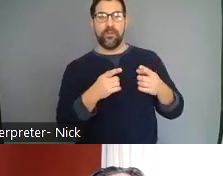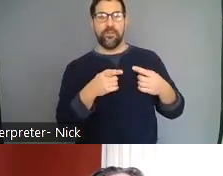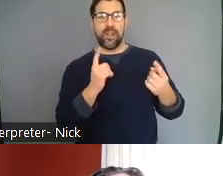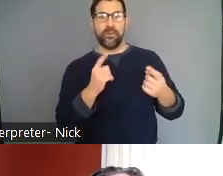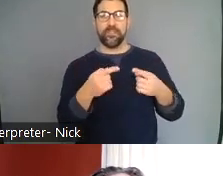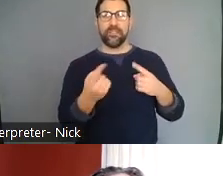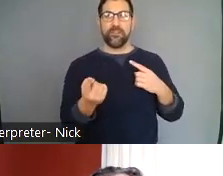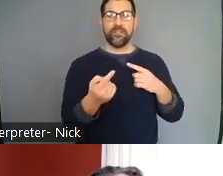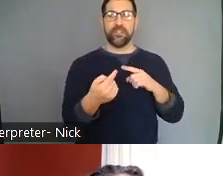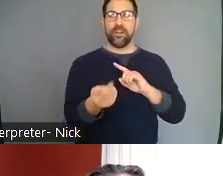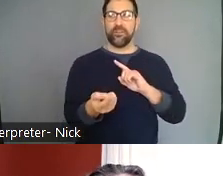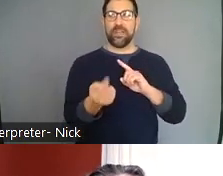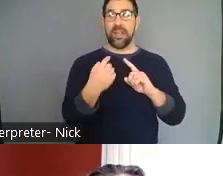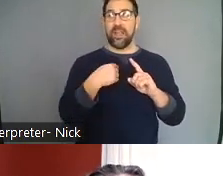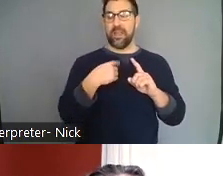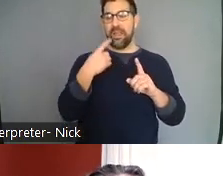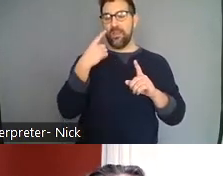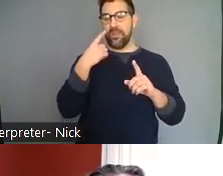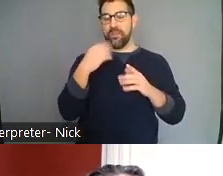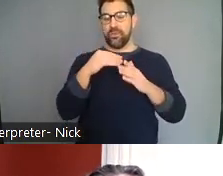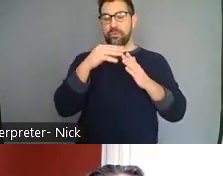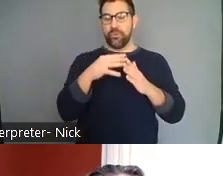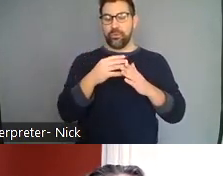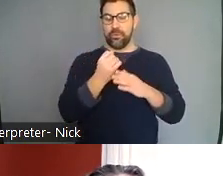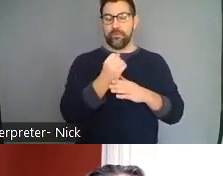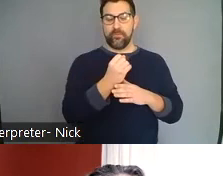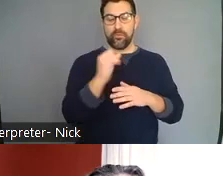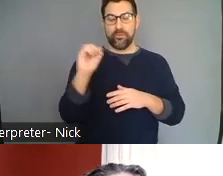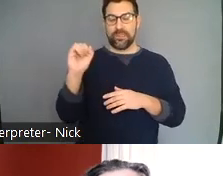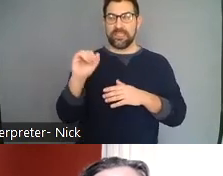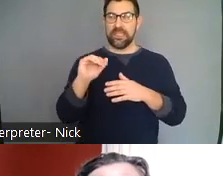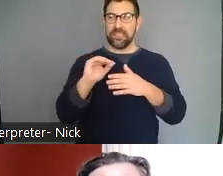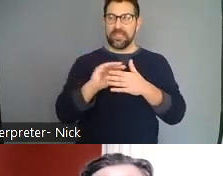is that I think that often student movements can pretty quickly